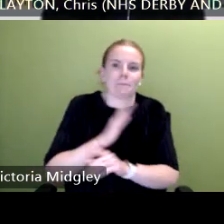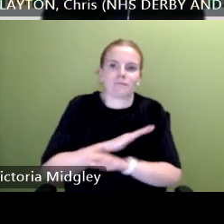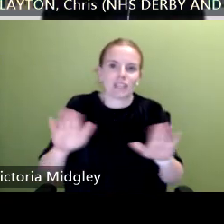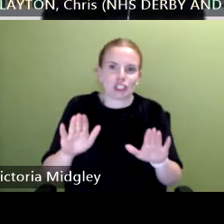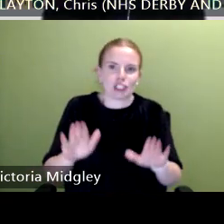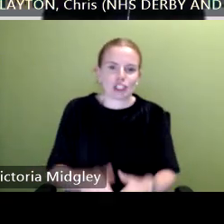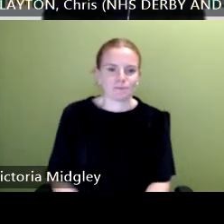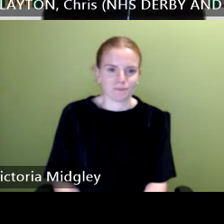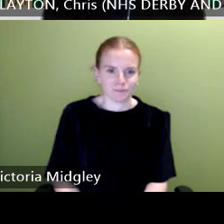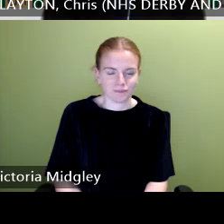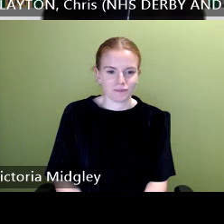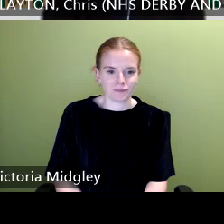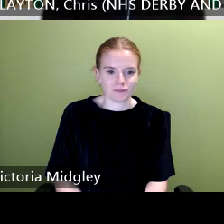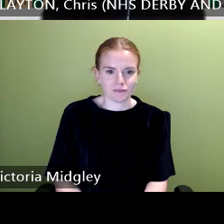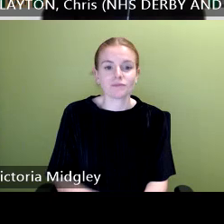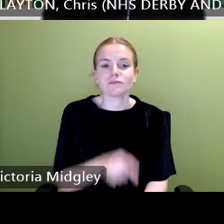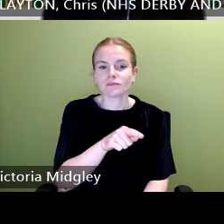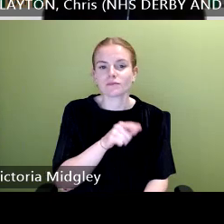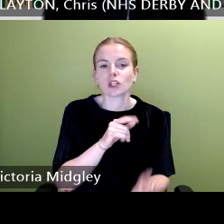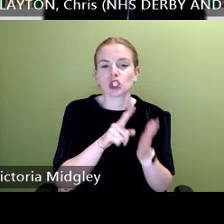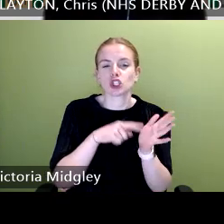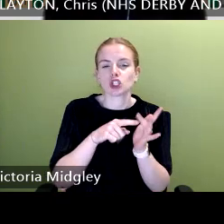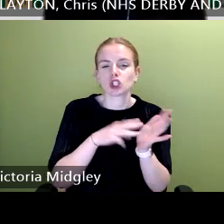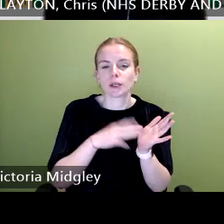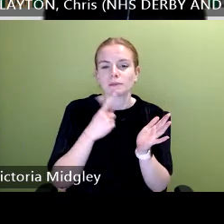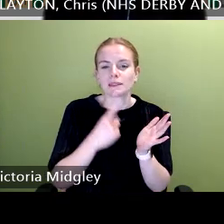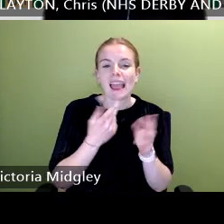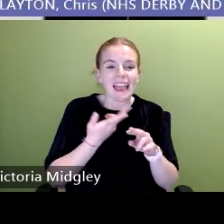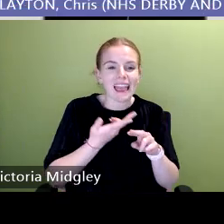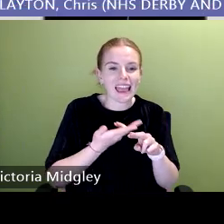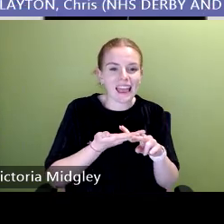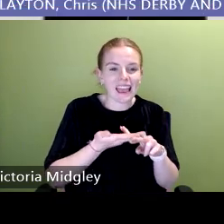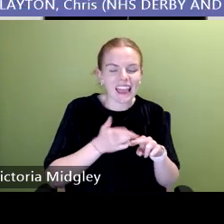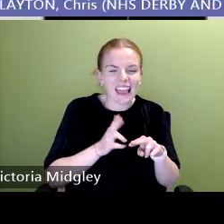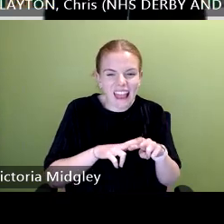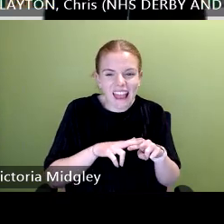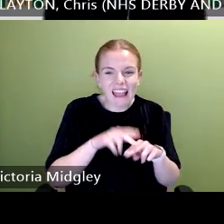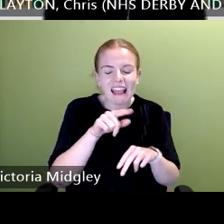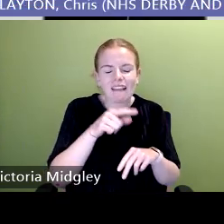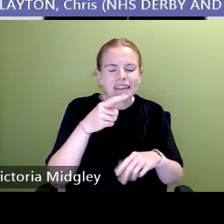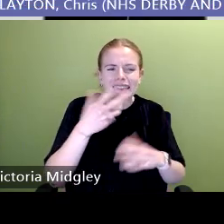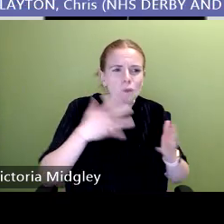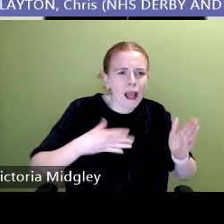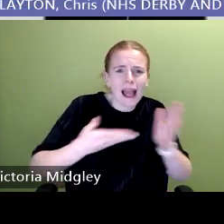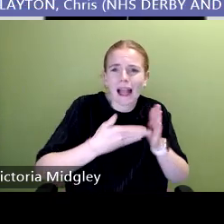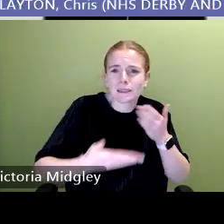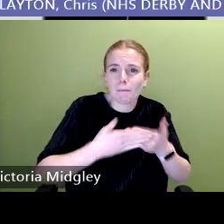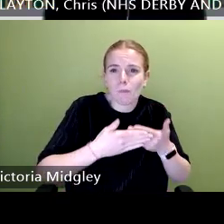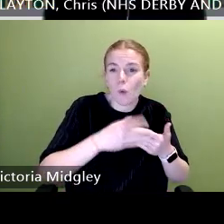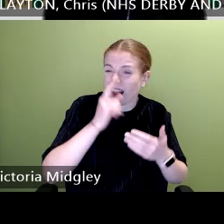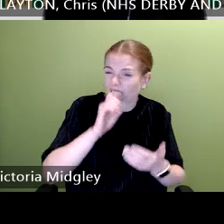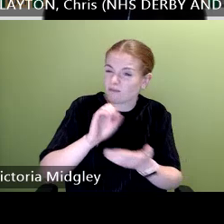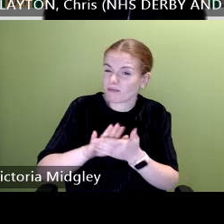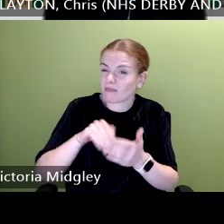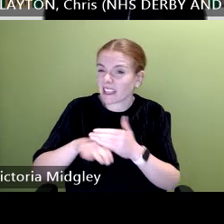to round off. And if they've still got some thoughts that are burning, they can pop them in the chat, can't they? And we can still capture those. Great idea.